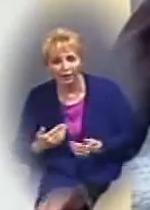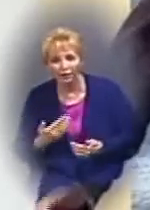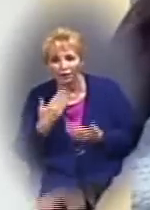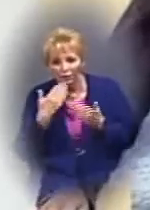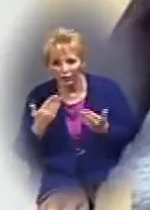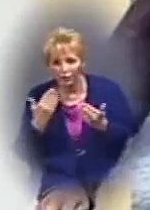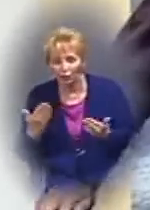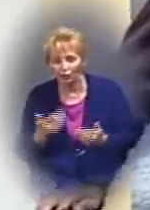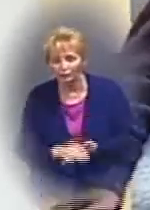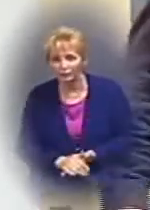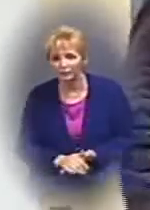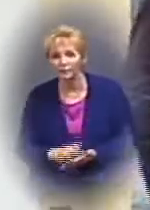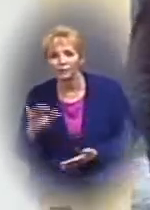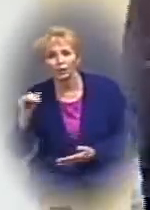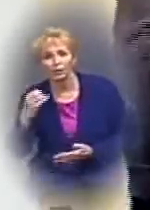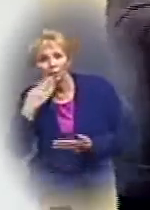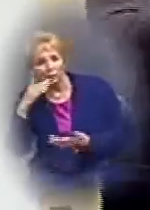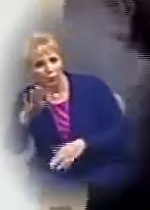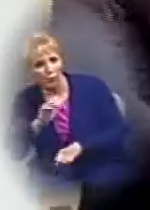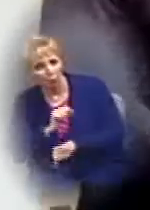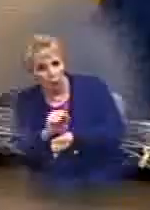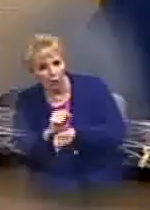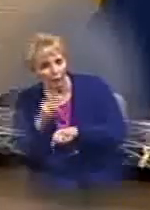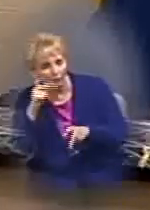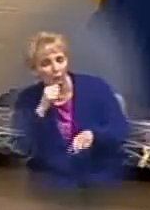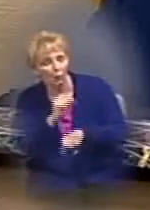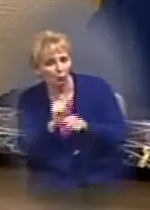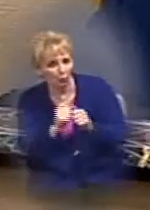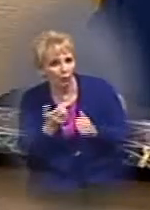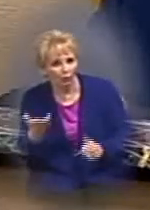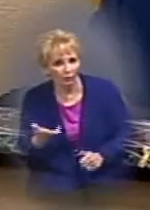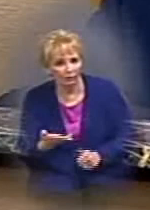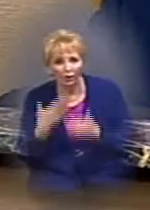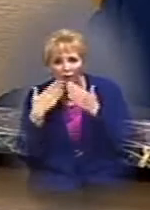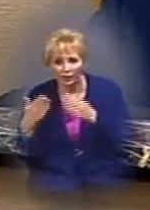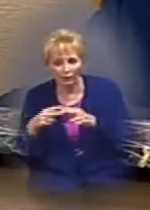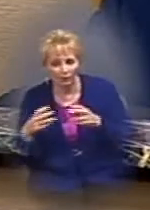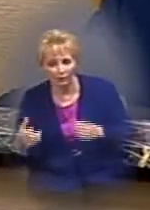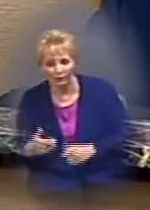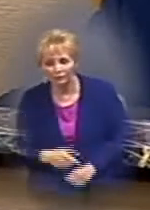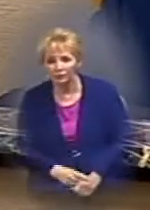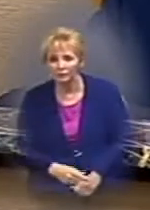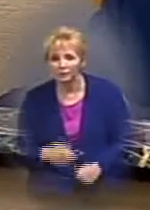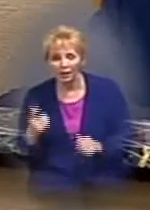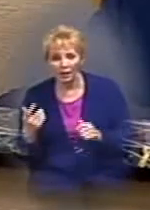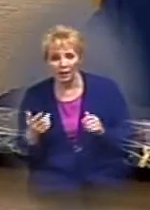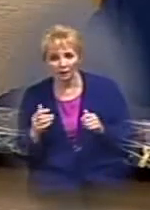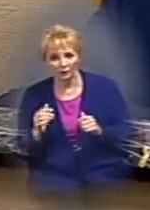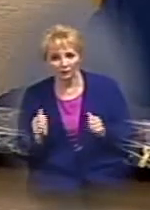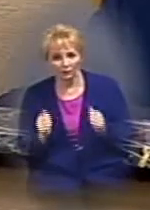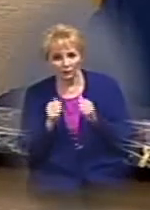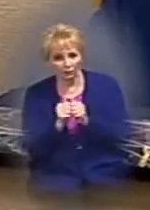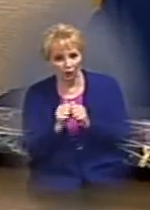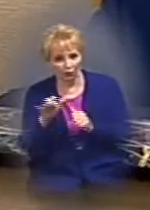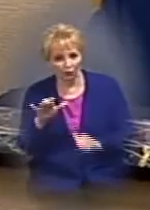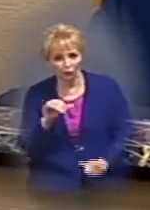you. Joe, thank you for the work you do and the people that work with you. Thank you very much. Welcome. And to go along with